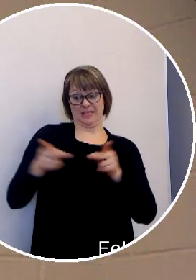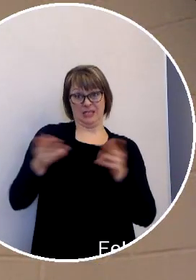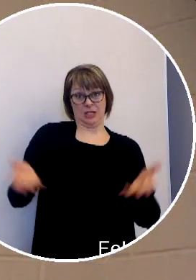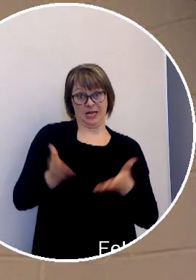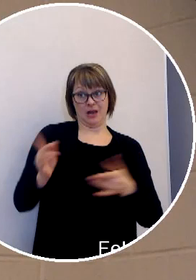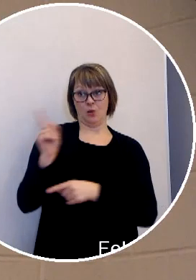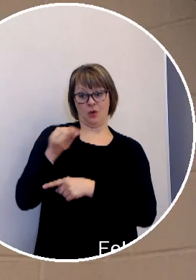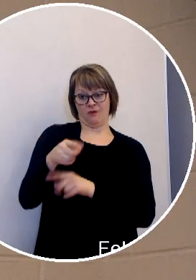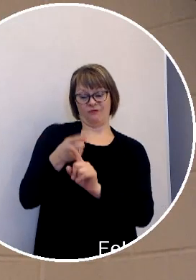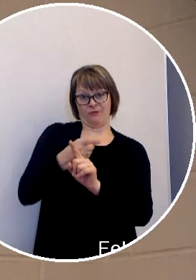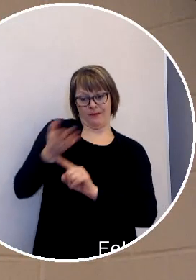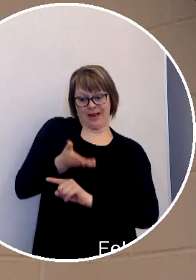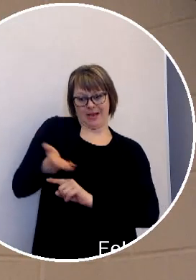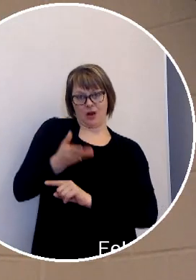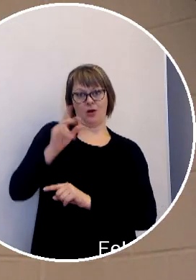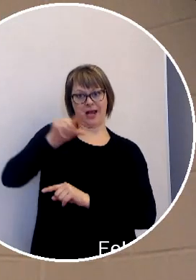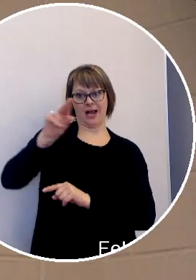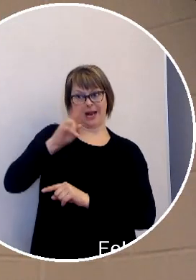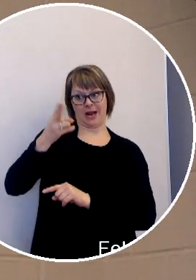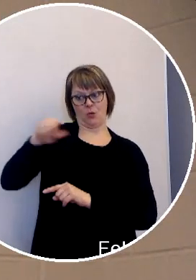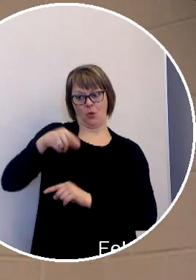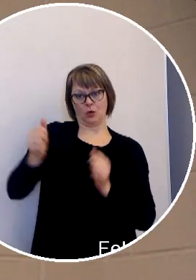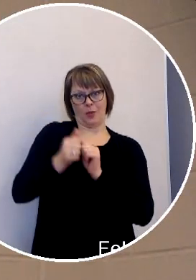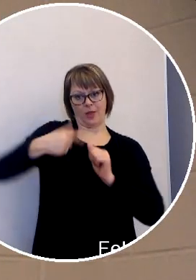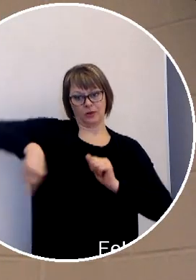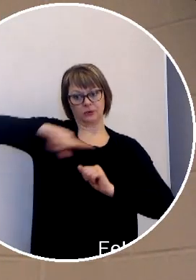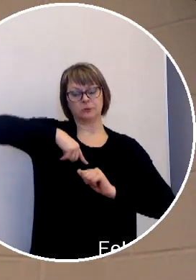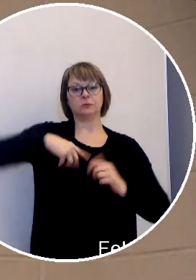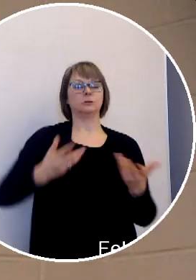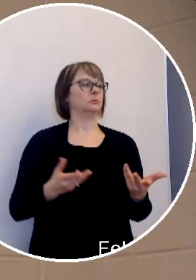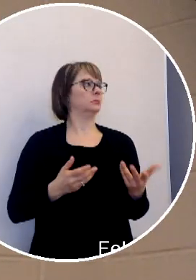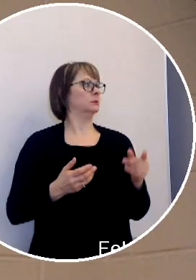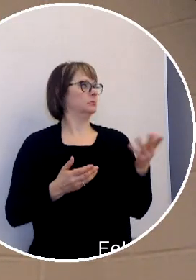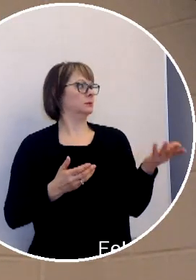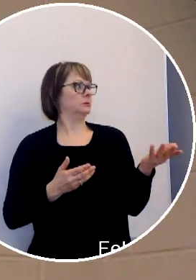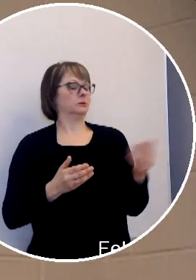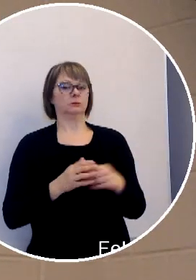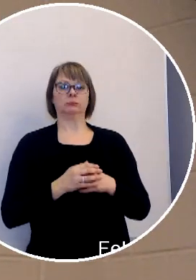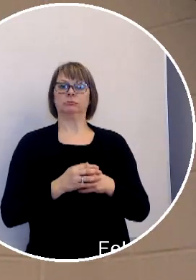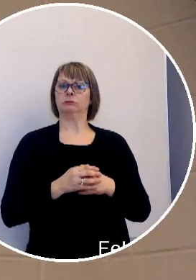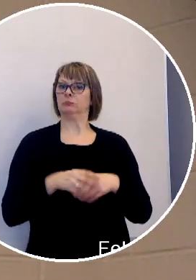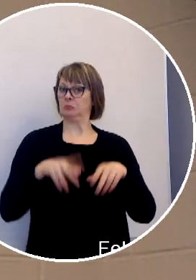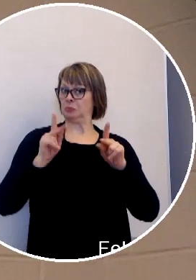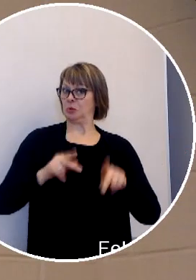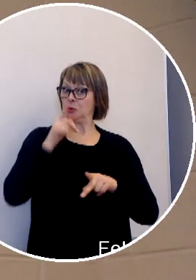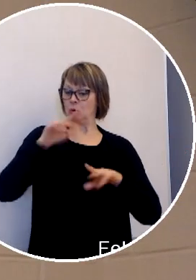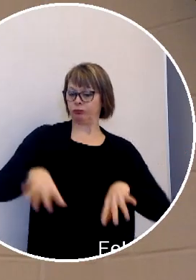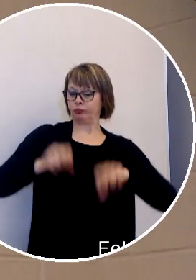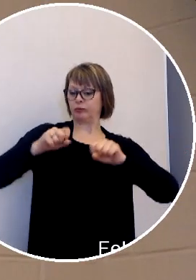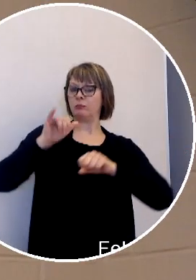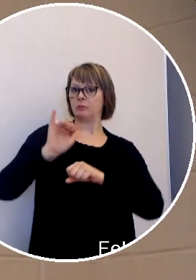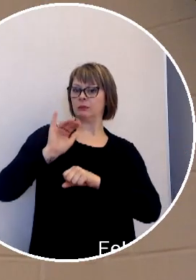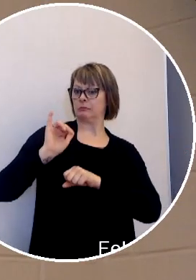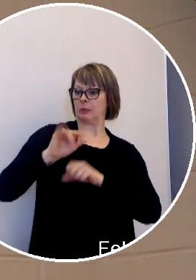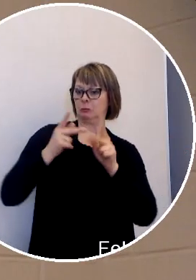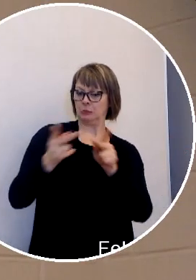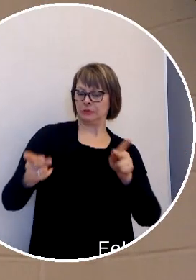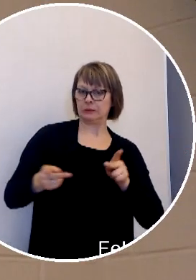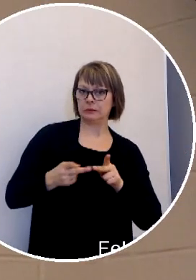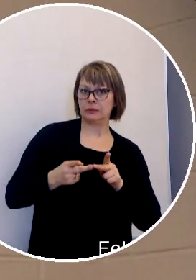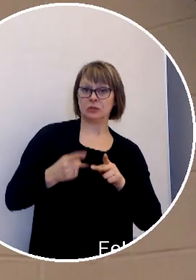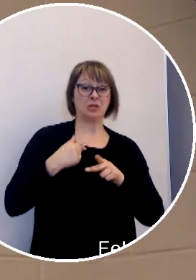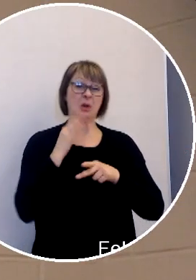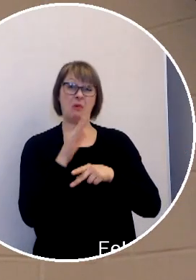here at headquarters with us. I don't know the origin of the gentleman that's occupying the position, and I'll prevail